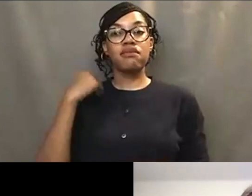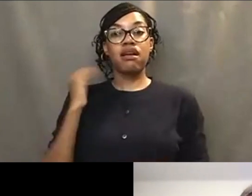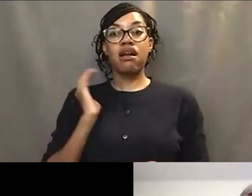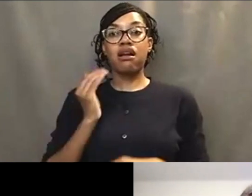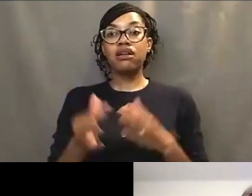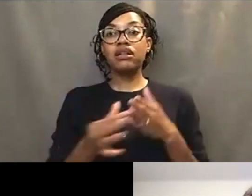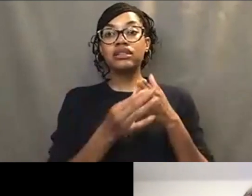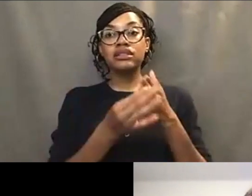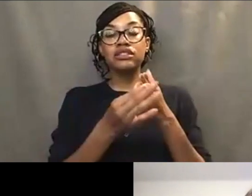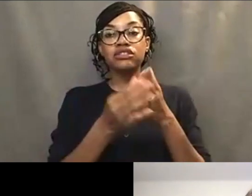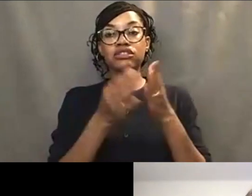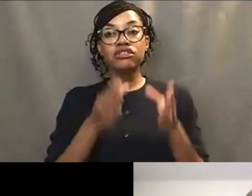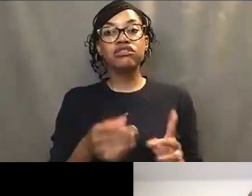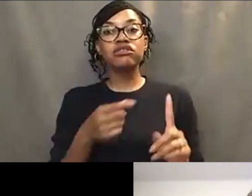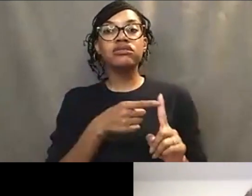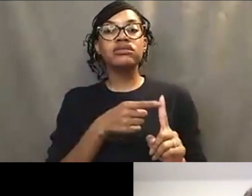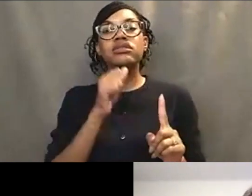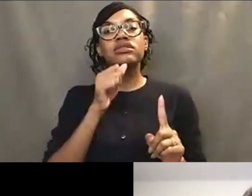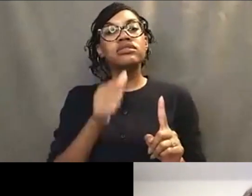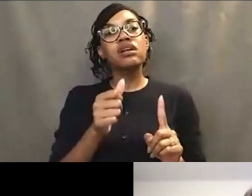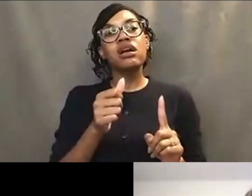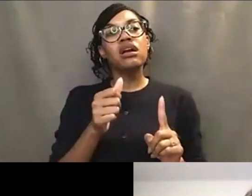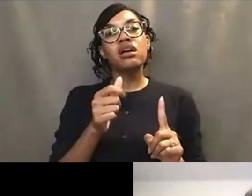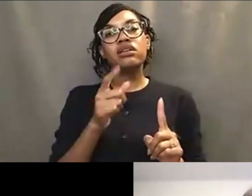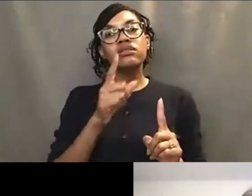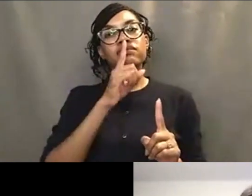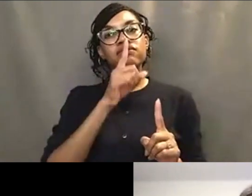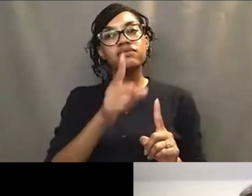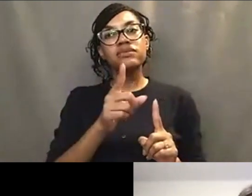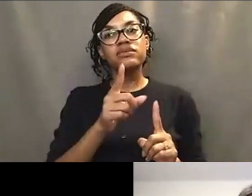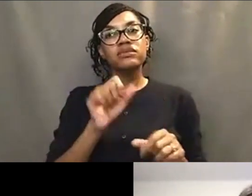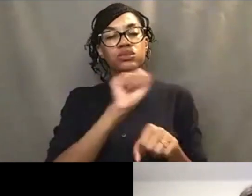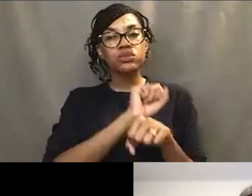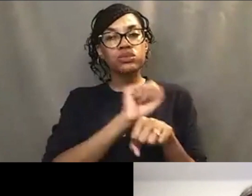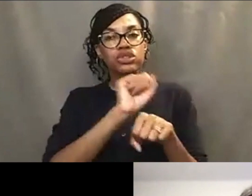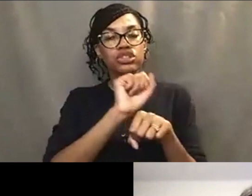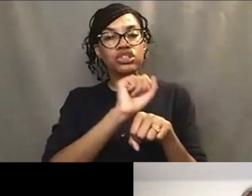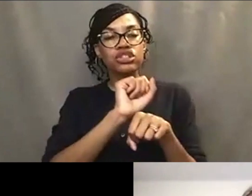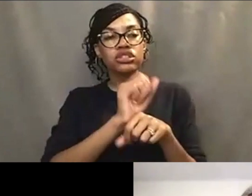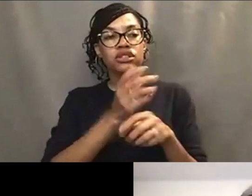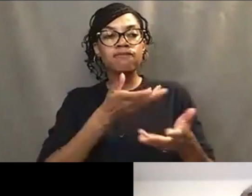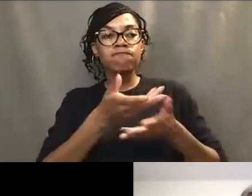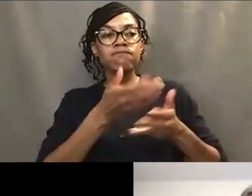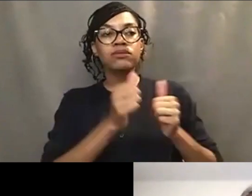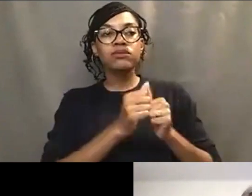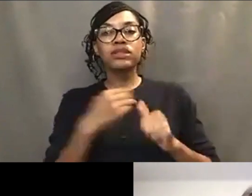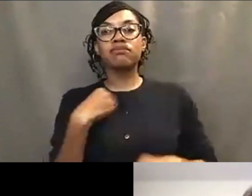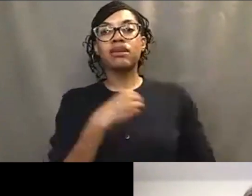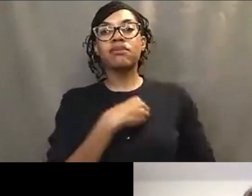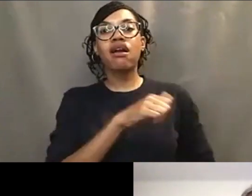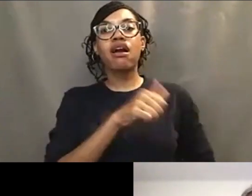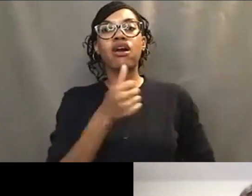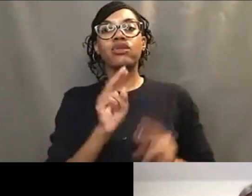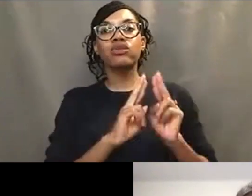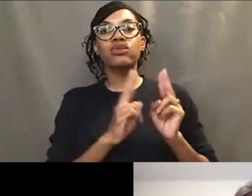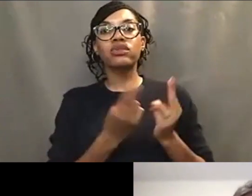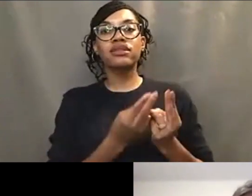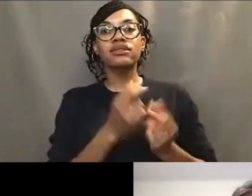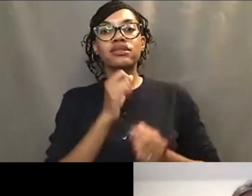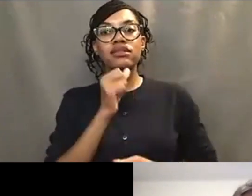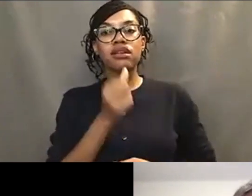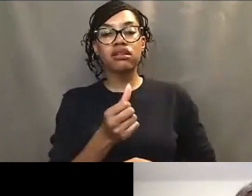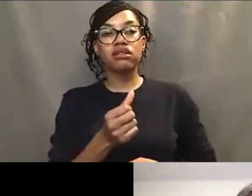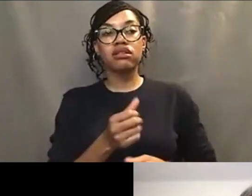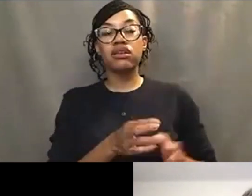much time both working with the members of other unions and also building with the leadership.